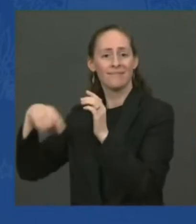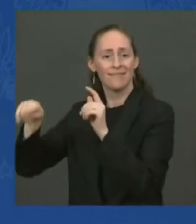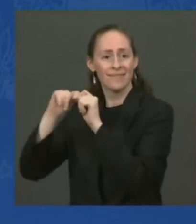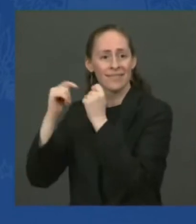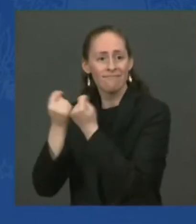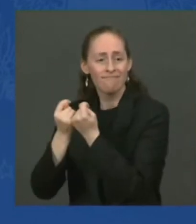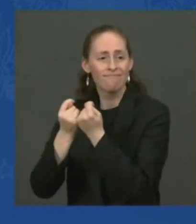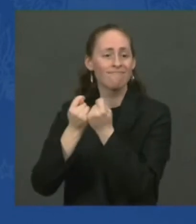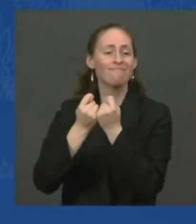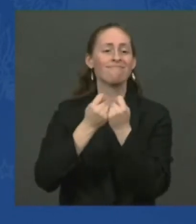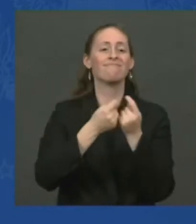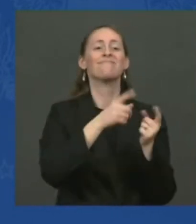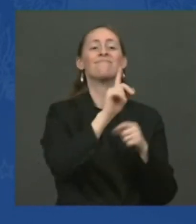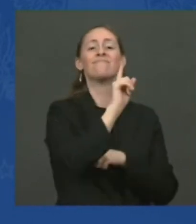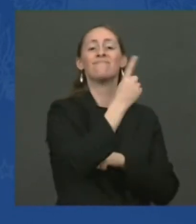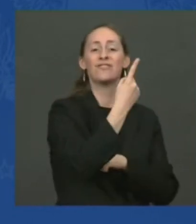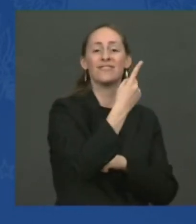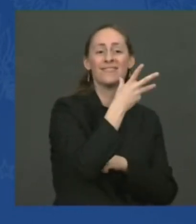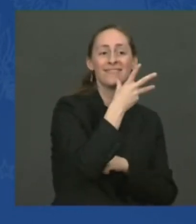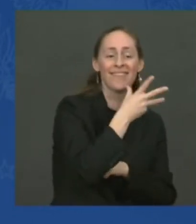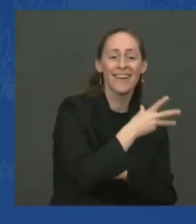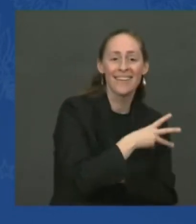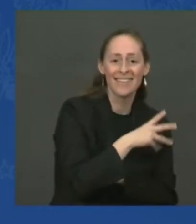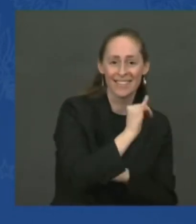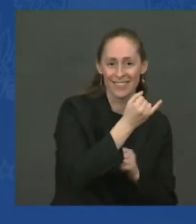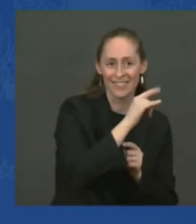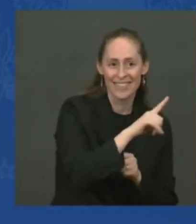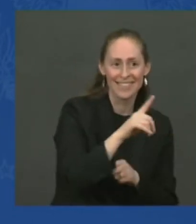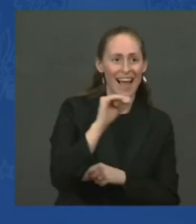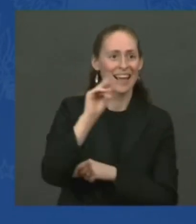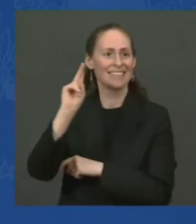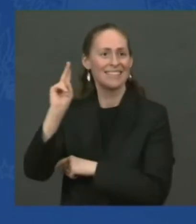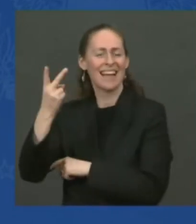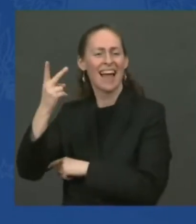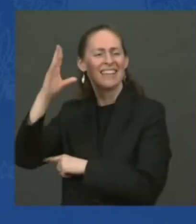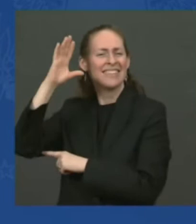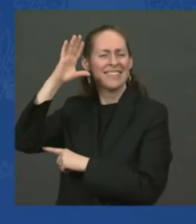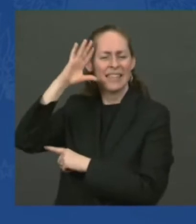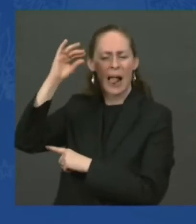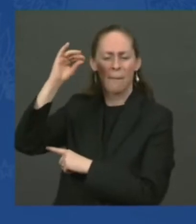our first lady and our second husband. No, I'm joking.